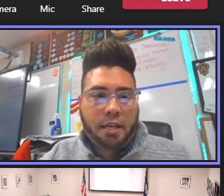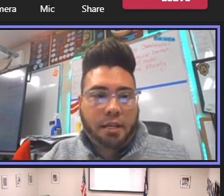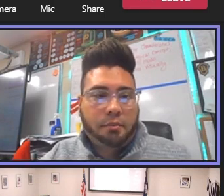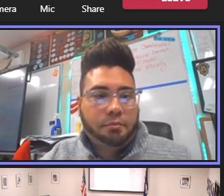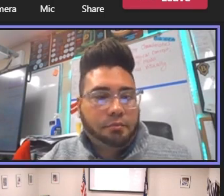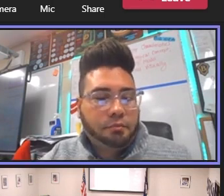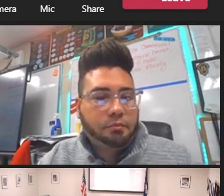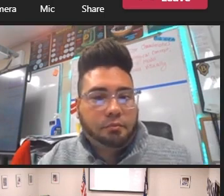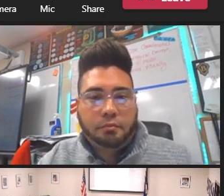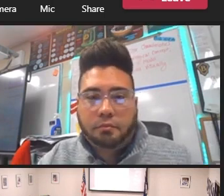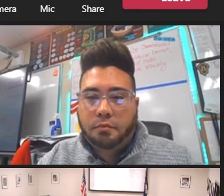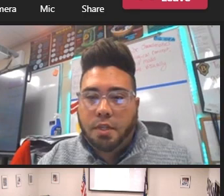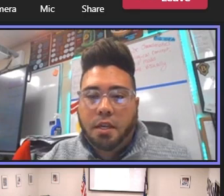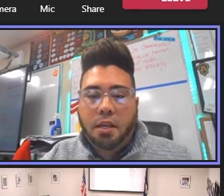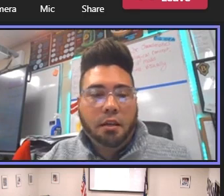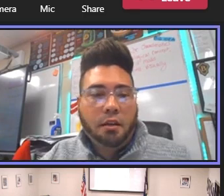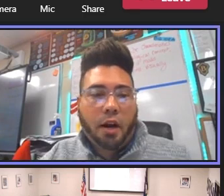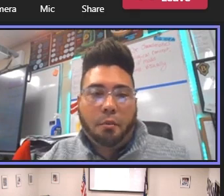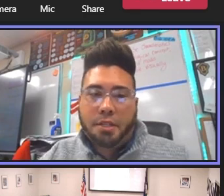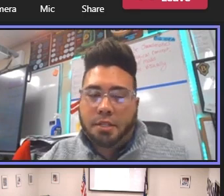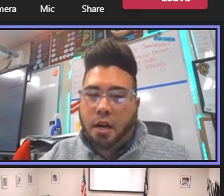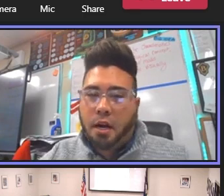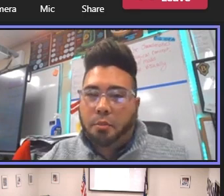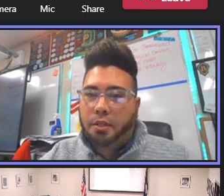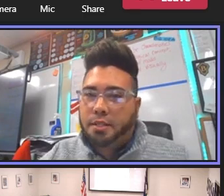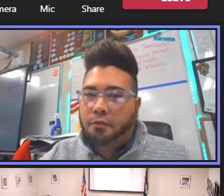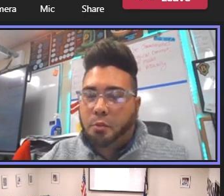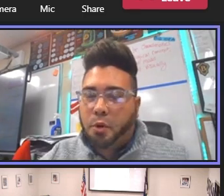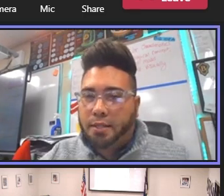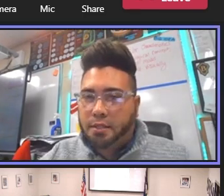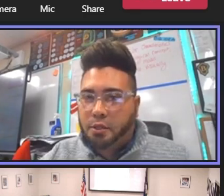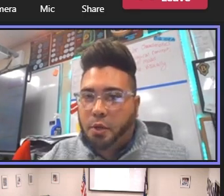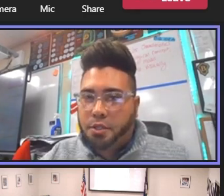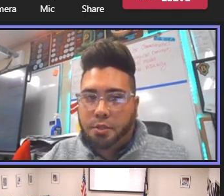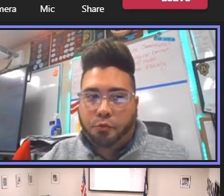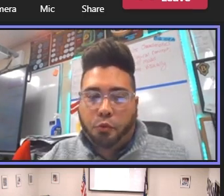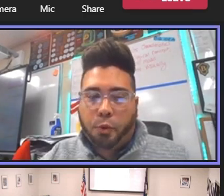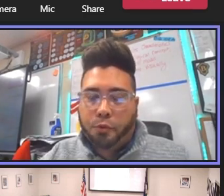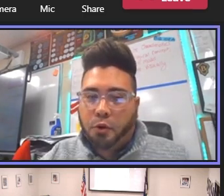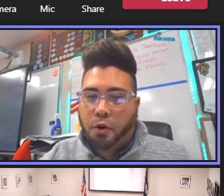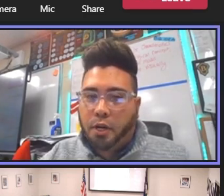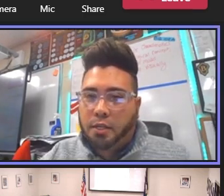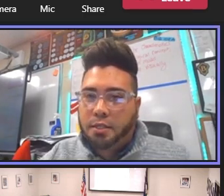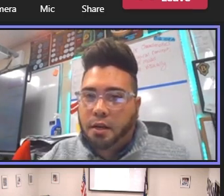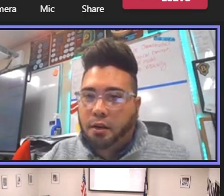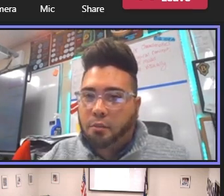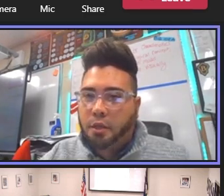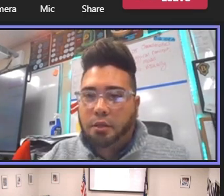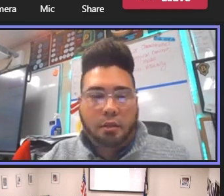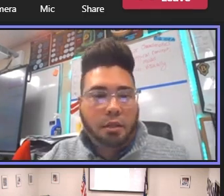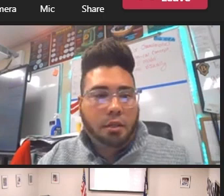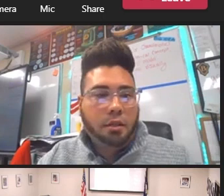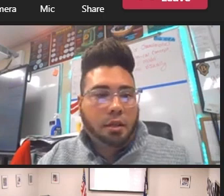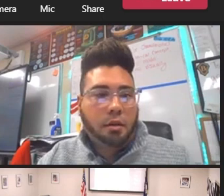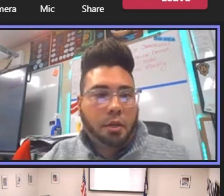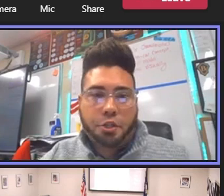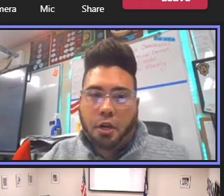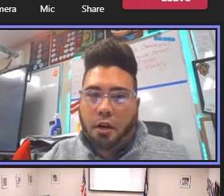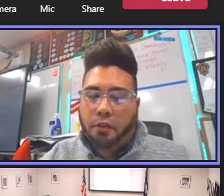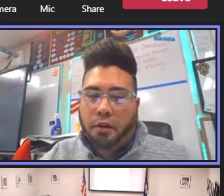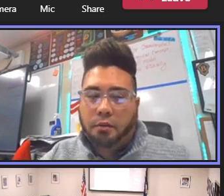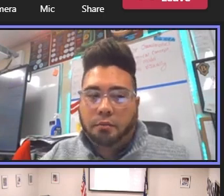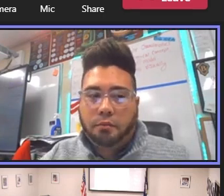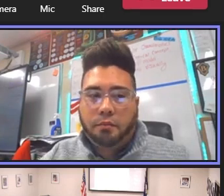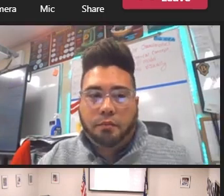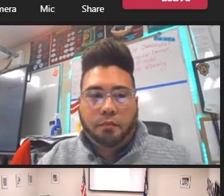on the slide deck. All right, I'm going to stop and see if anybody has any questions before we move to our next item